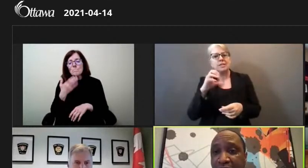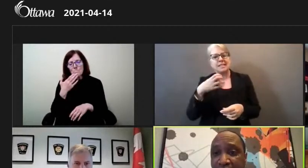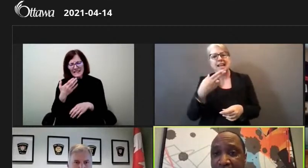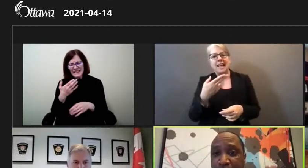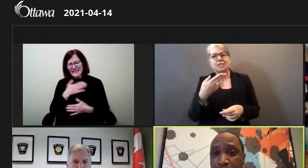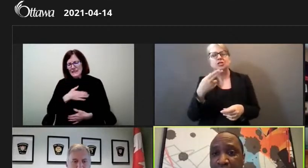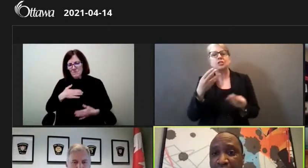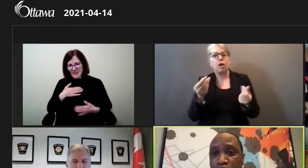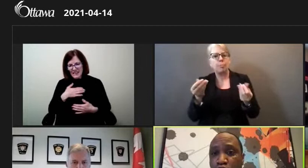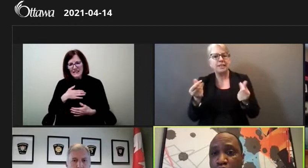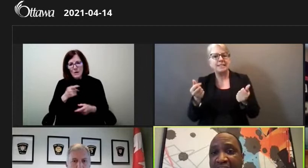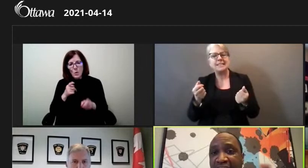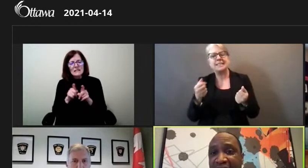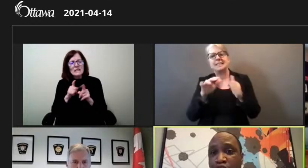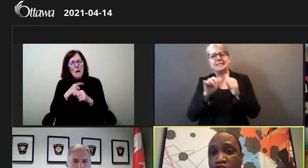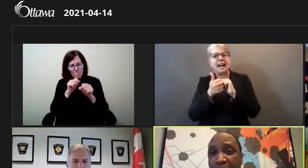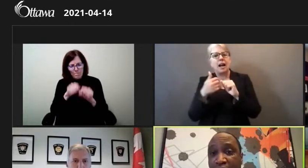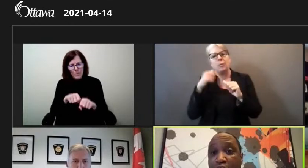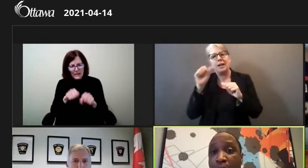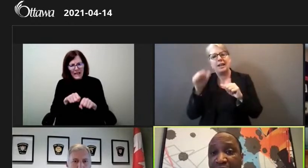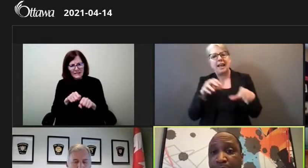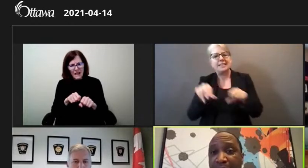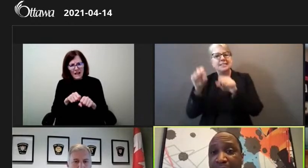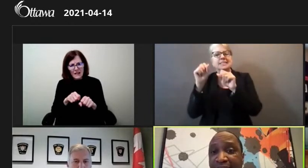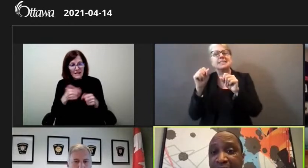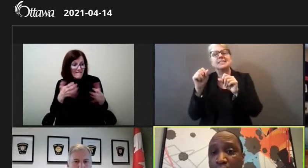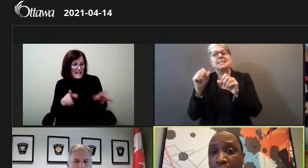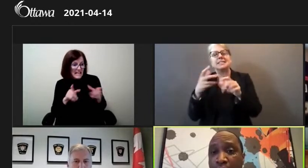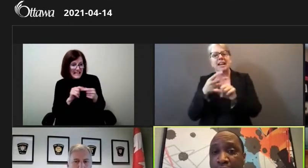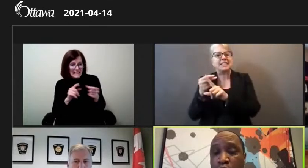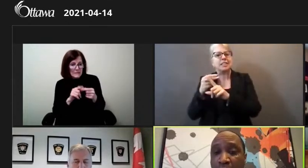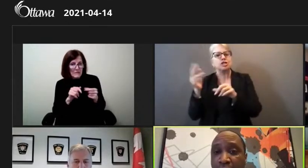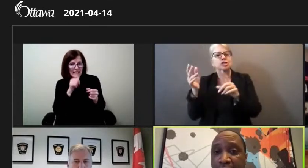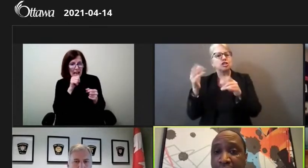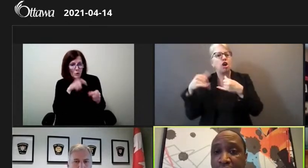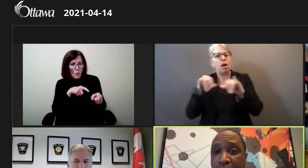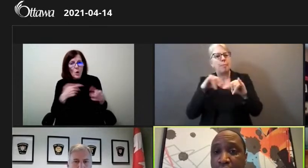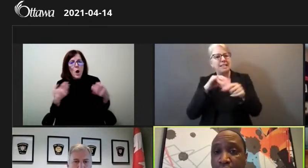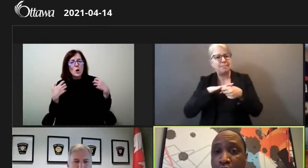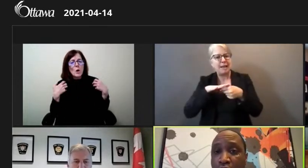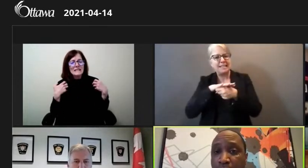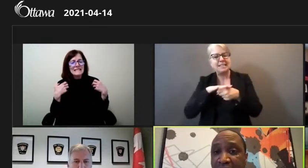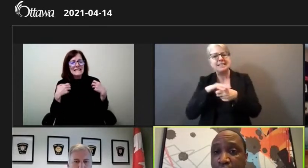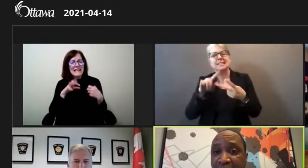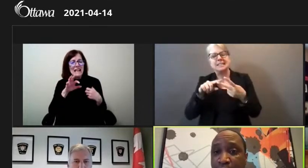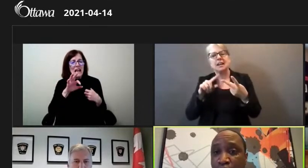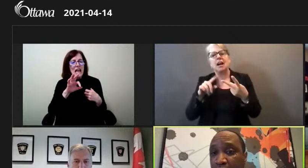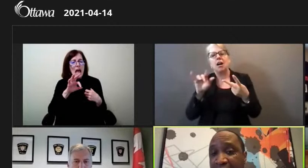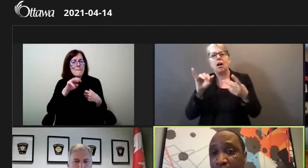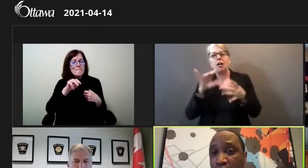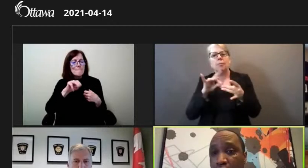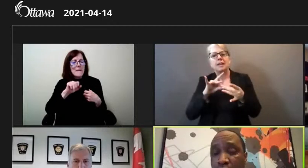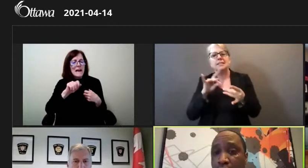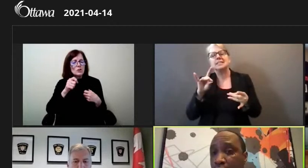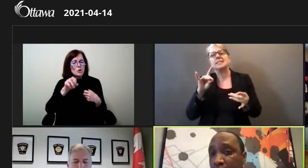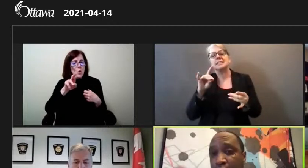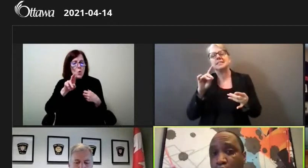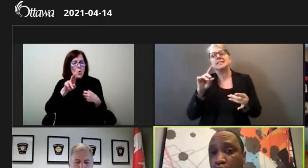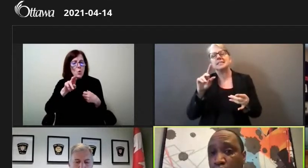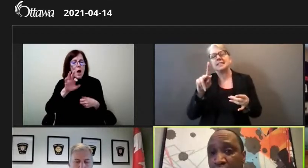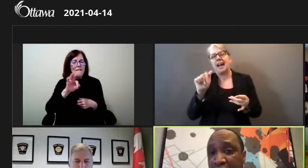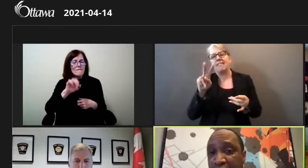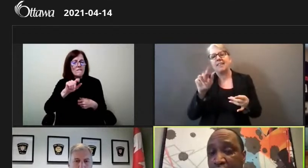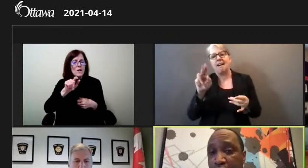and seeing if we can do vaccination in common spaces there, as well as the comments of Councillor Kavanaugh. I've